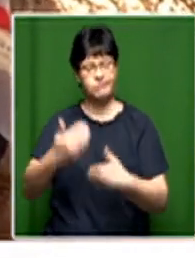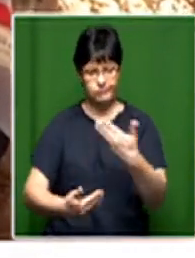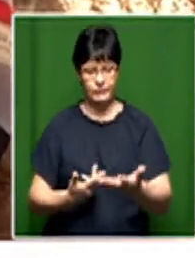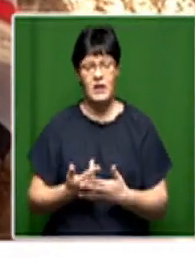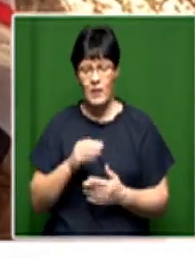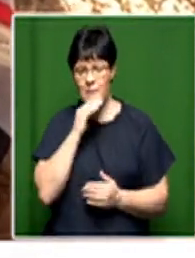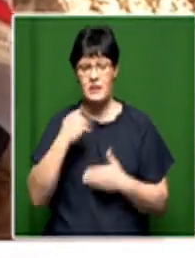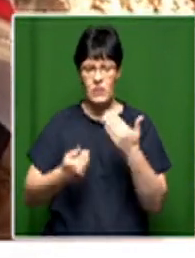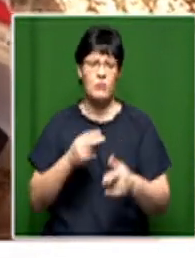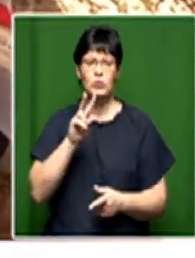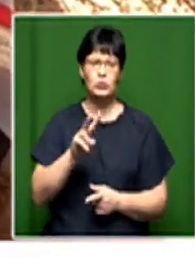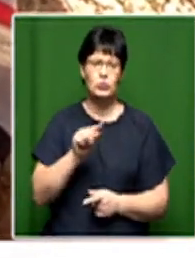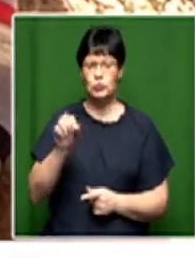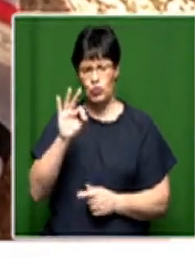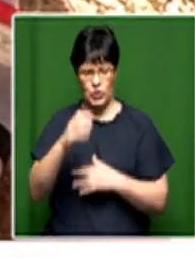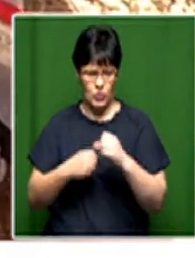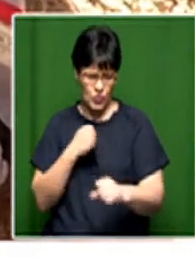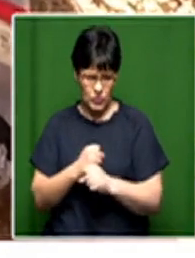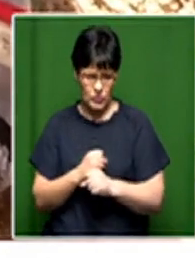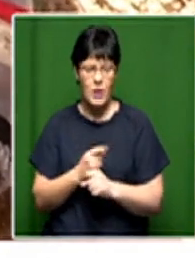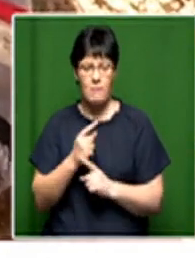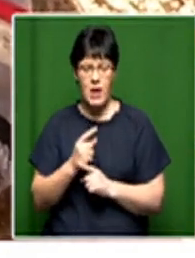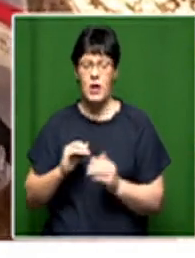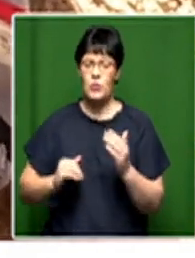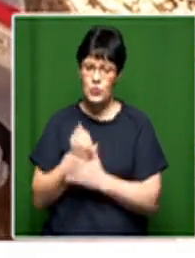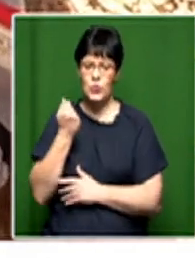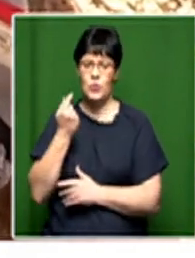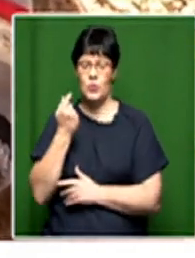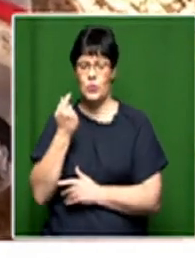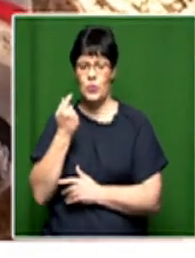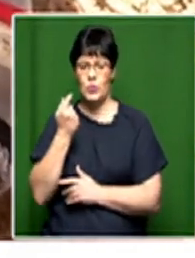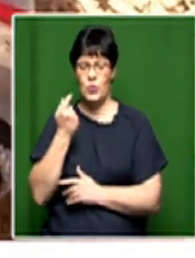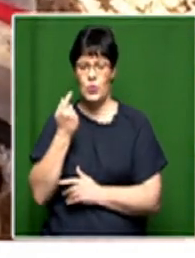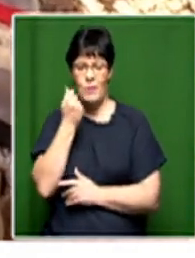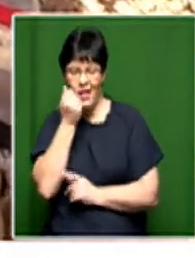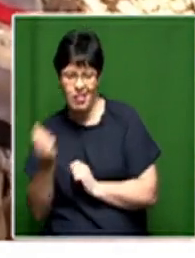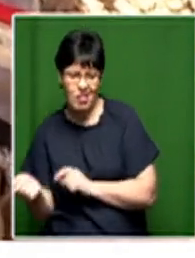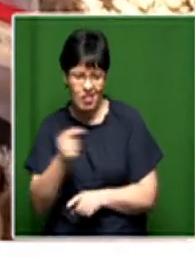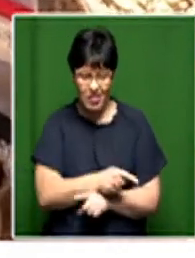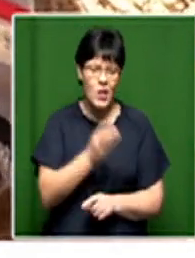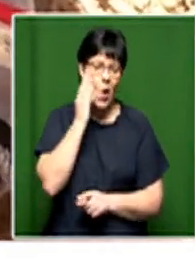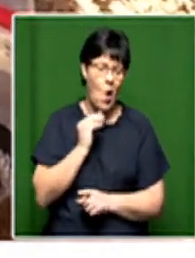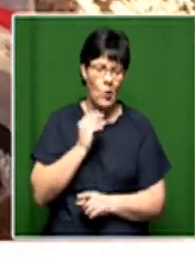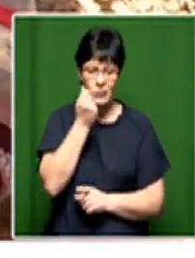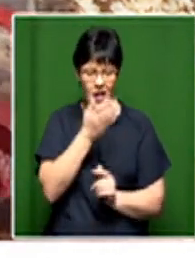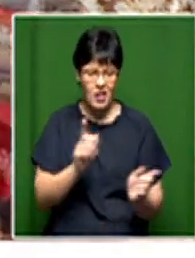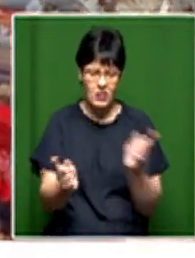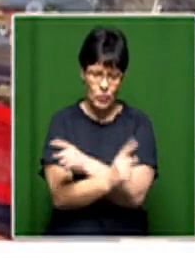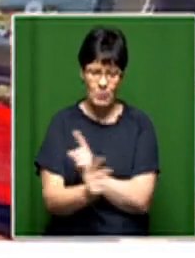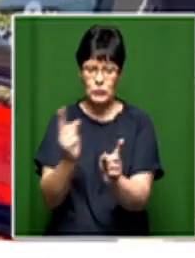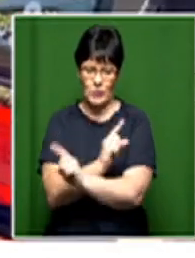When I say regular, every 2 to 3 years, we would bring in a new male, or take the older males off and swap the